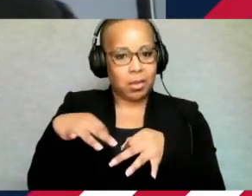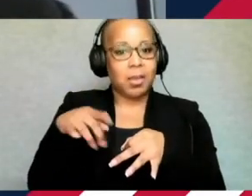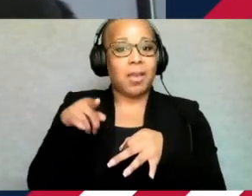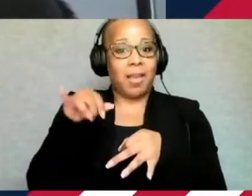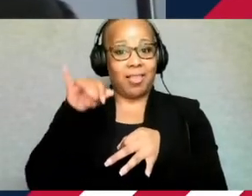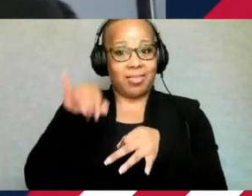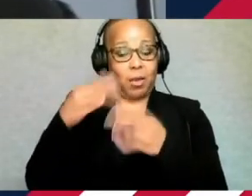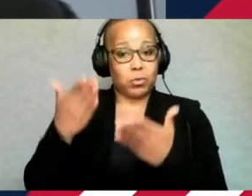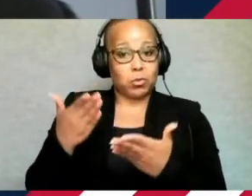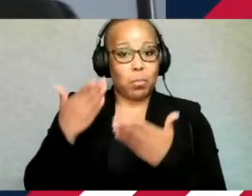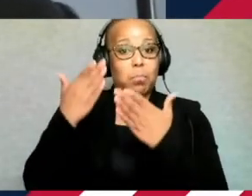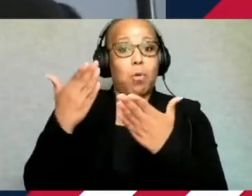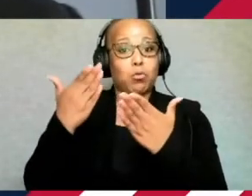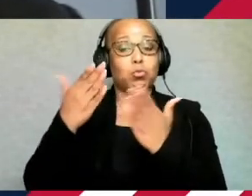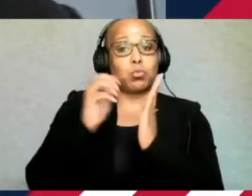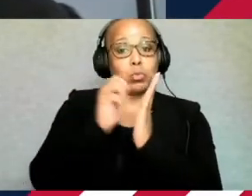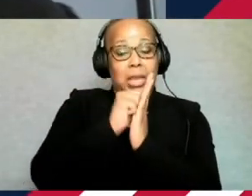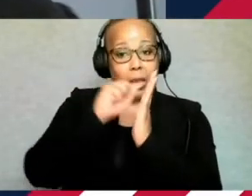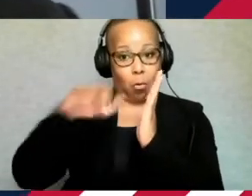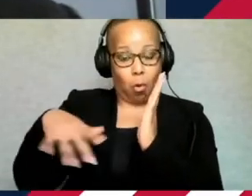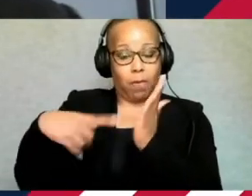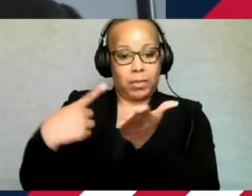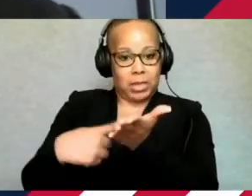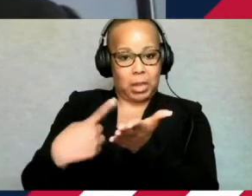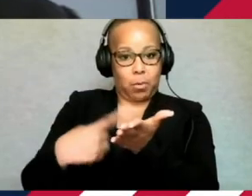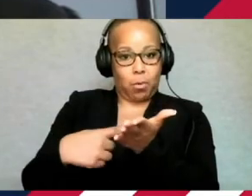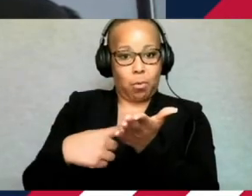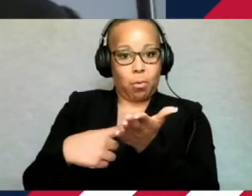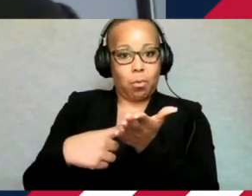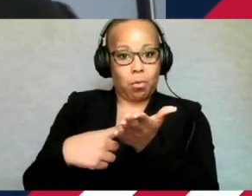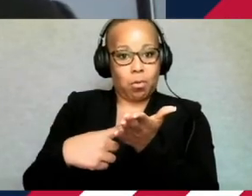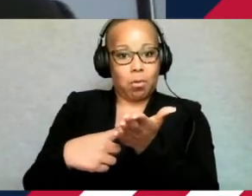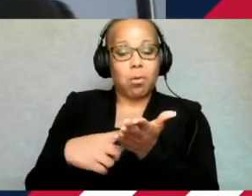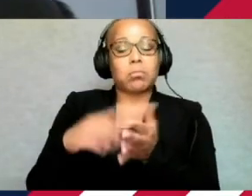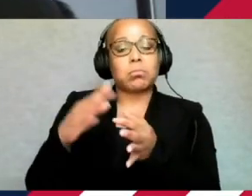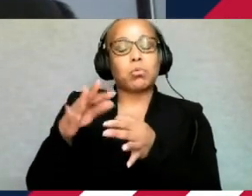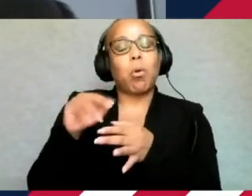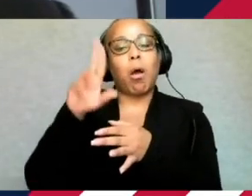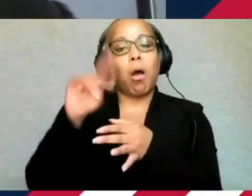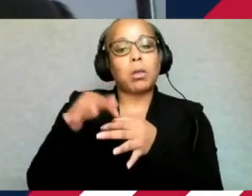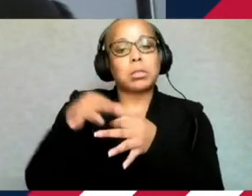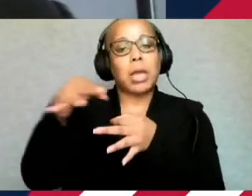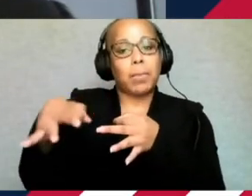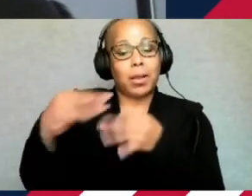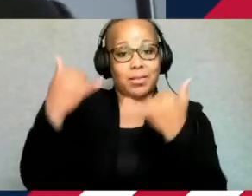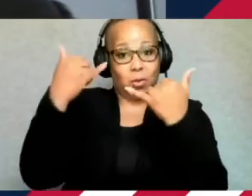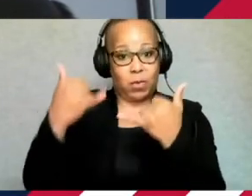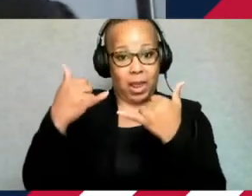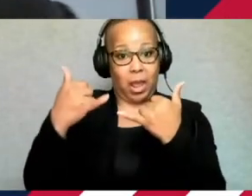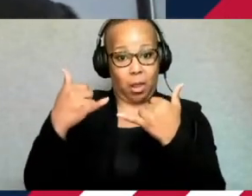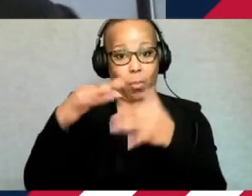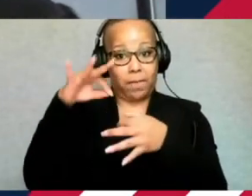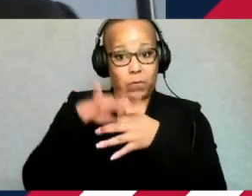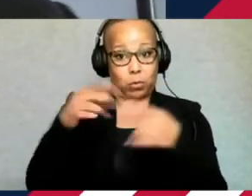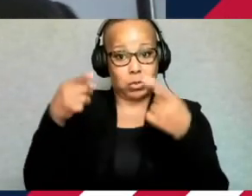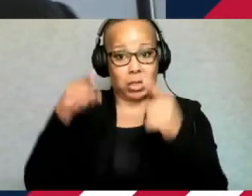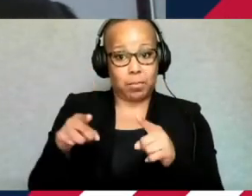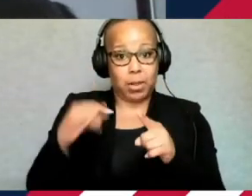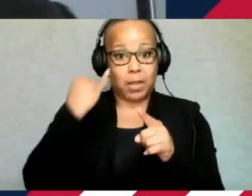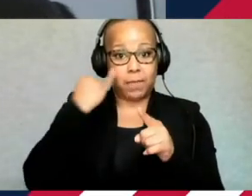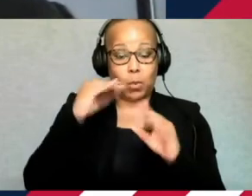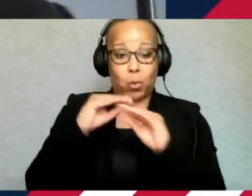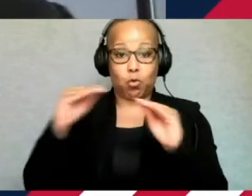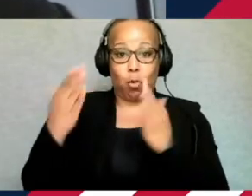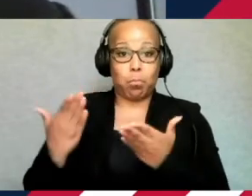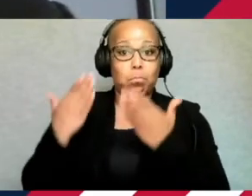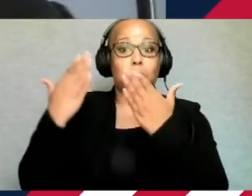motion to take it off the table, i.e. to untable it. So the vote now takes place as if there had been no motion to